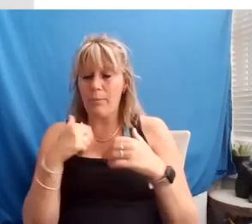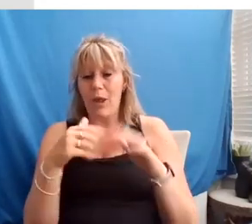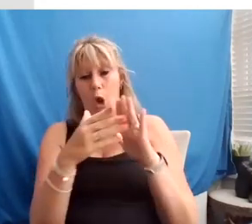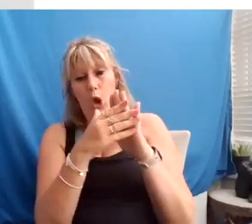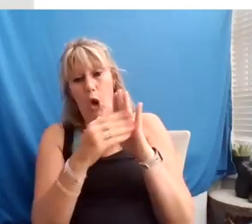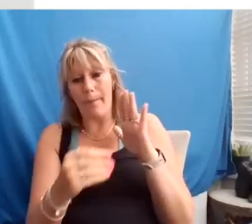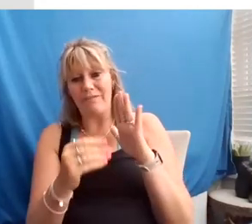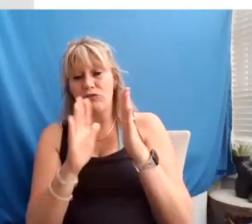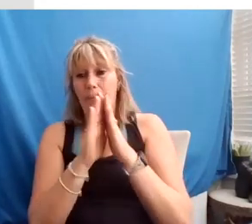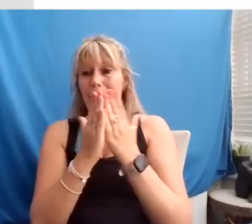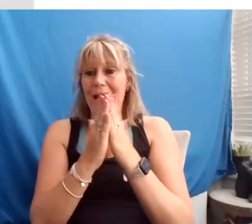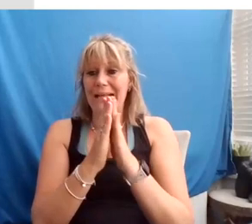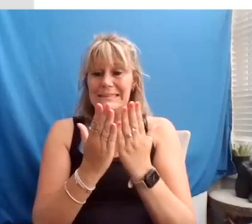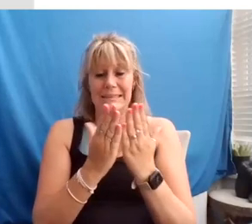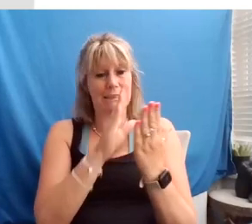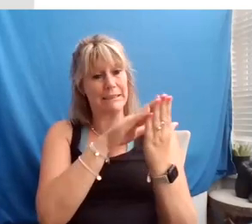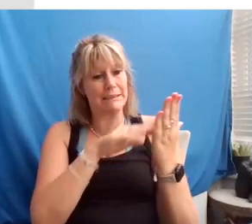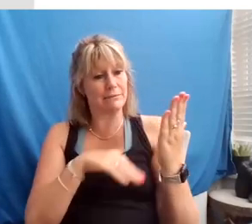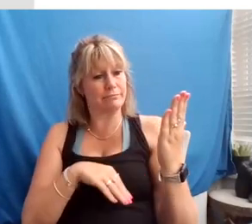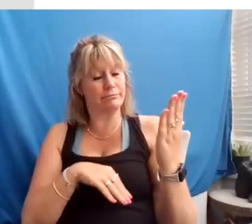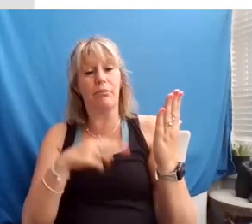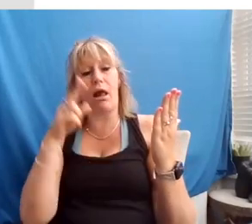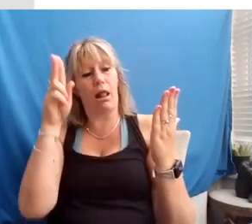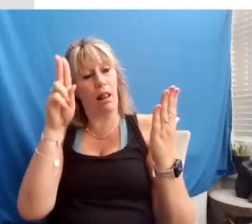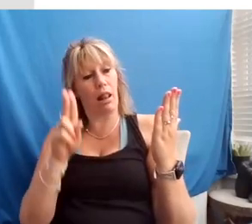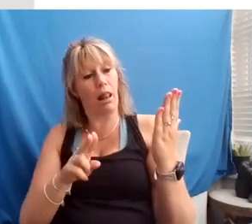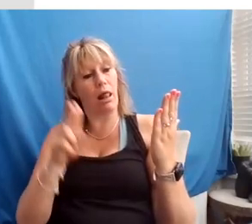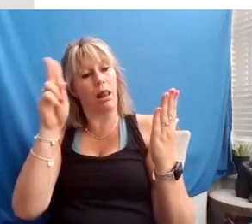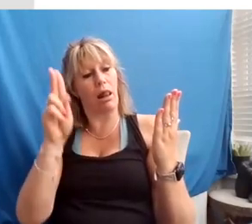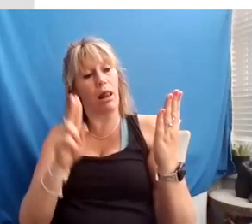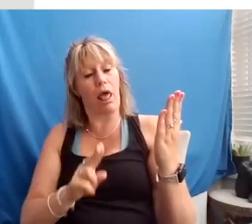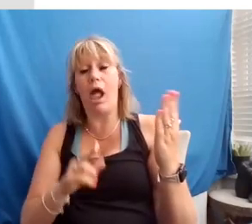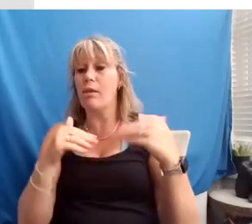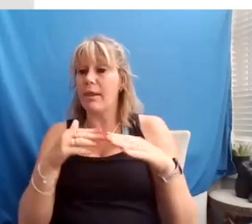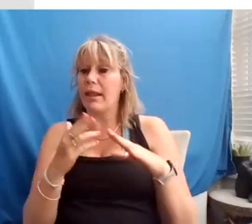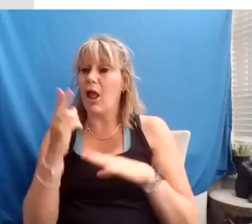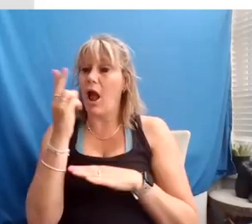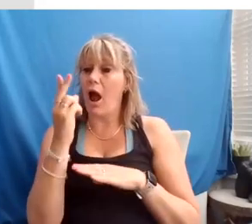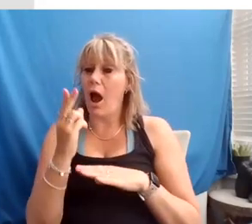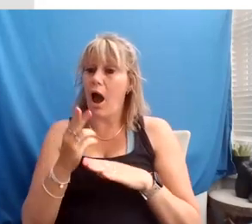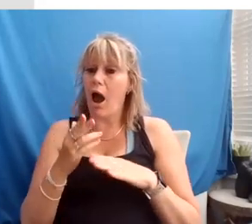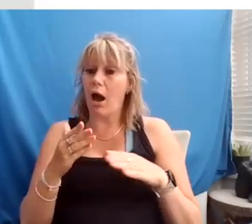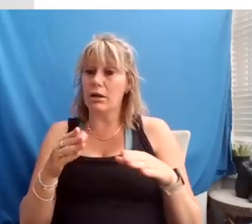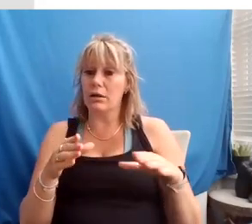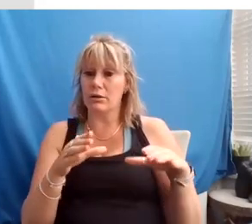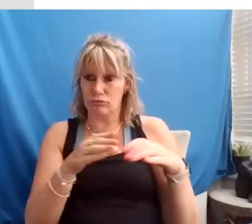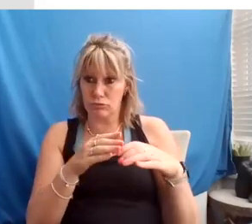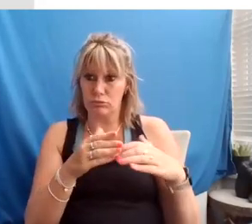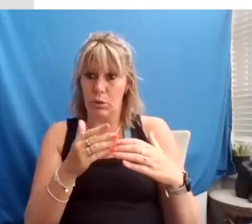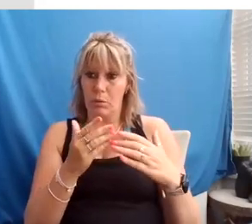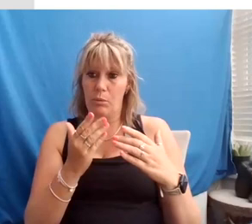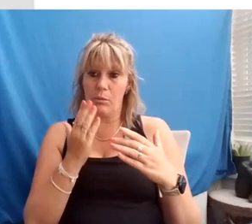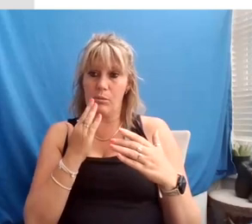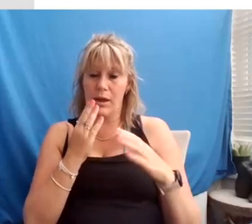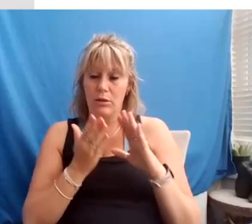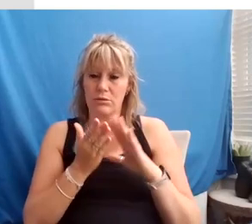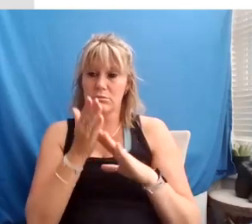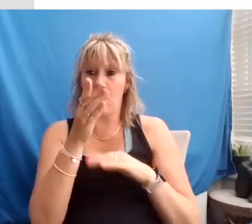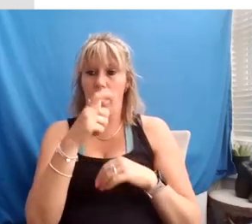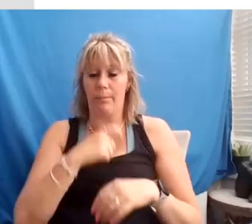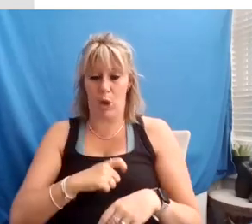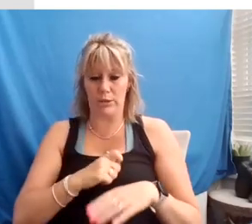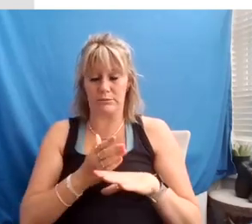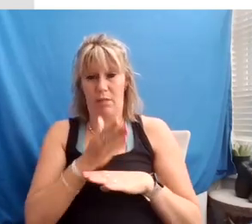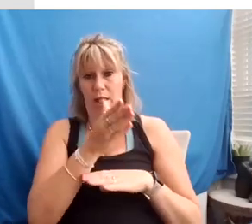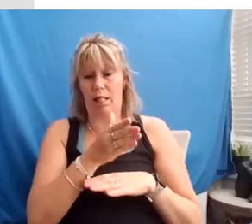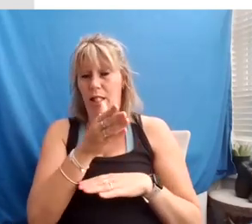magazine. I did it during an art lesson in an art club that I used to go to in person, and the teacher